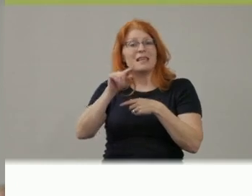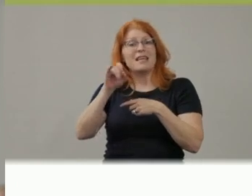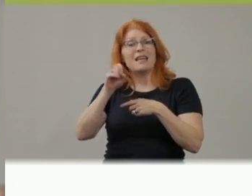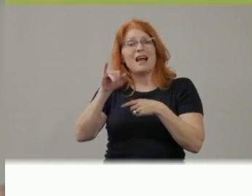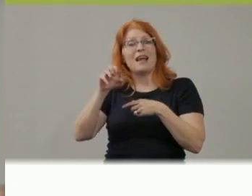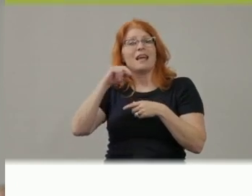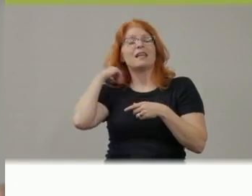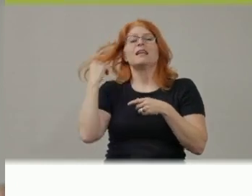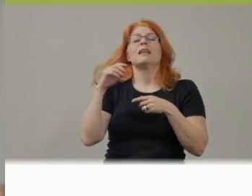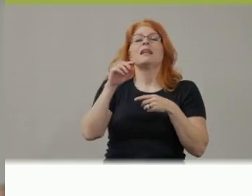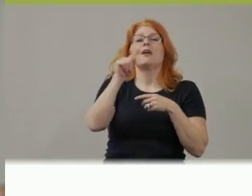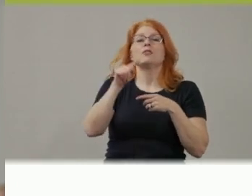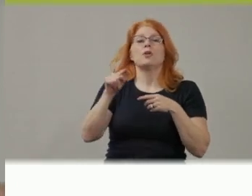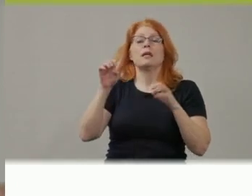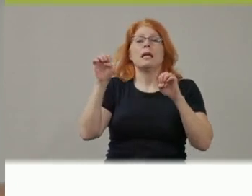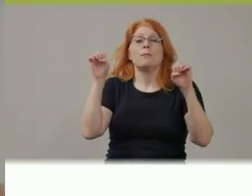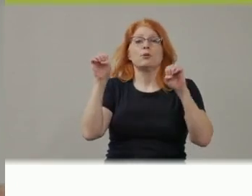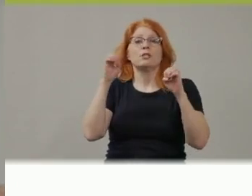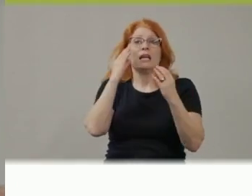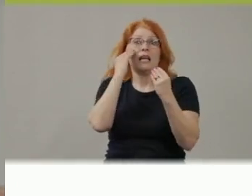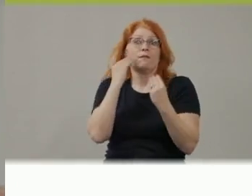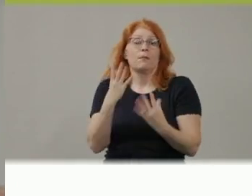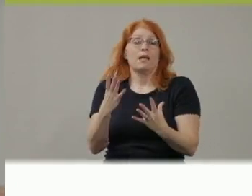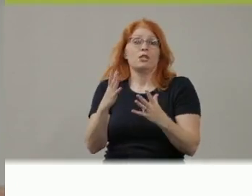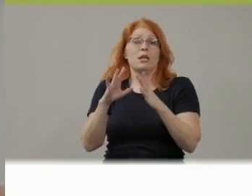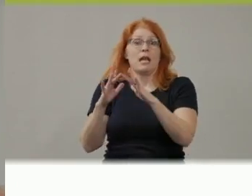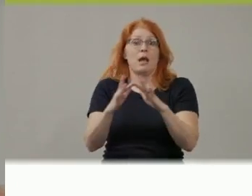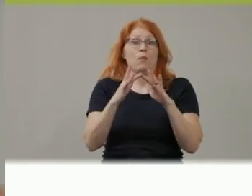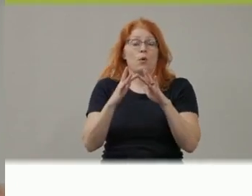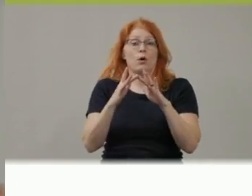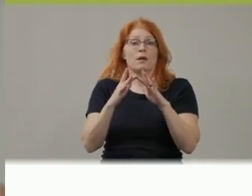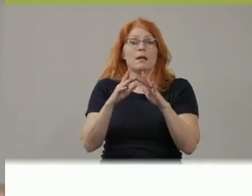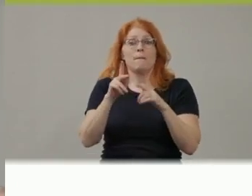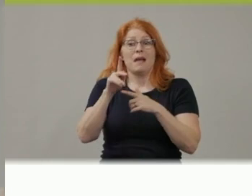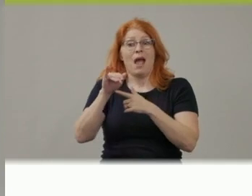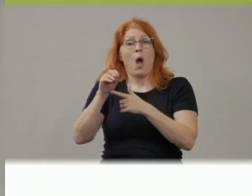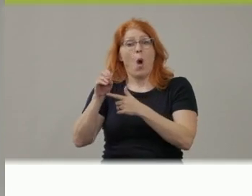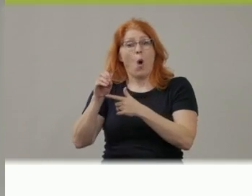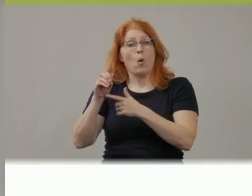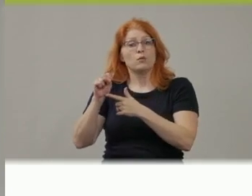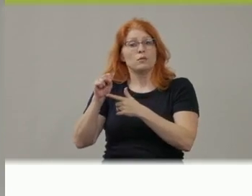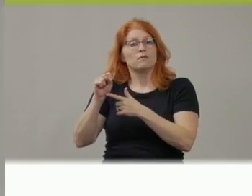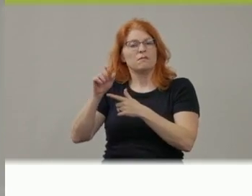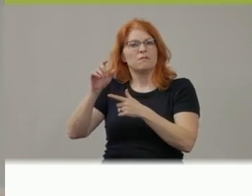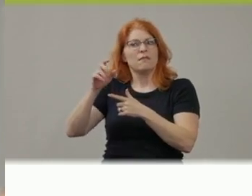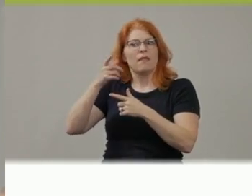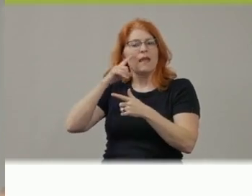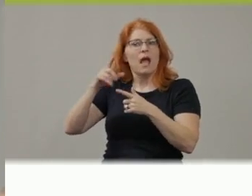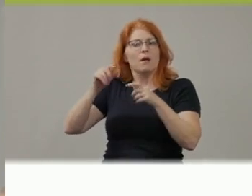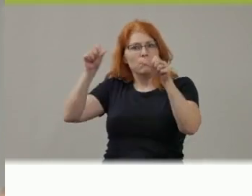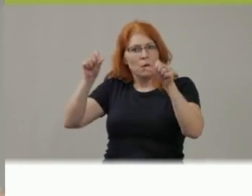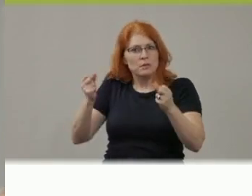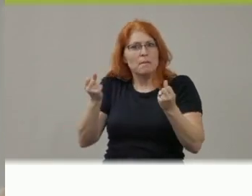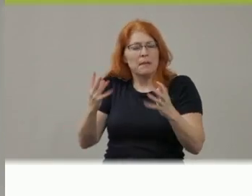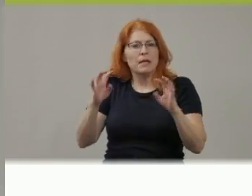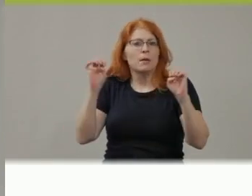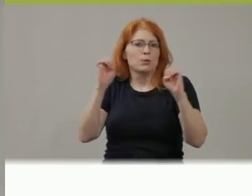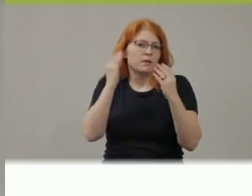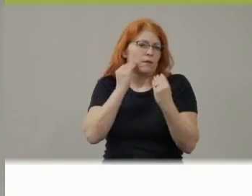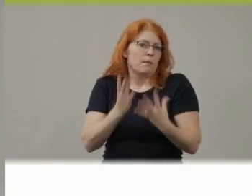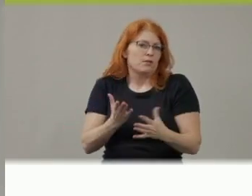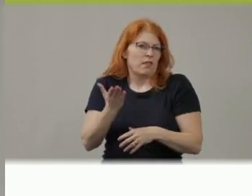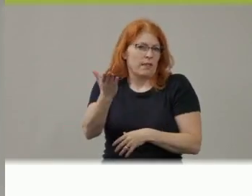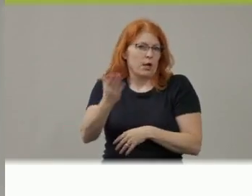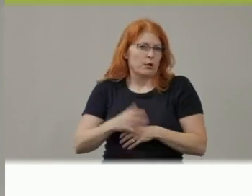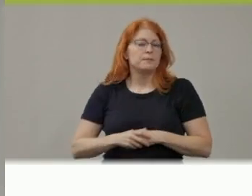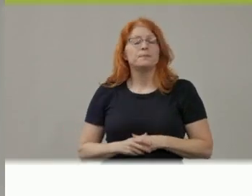Emergency Information Network. So we talked about those public information officers, the PIOs. This is where they post a lot of our emergency information,